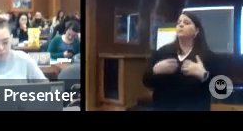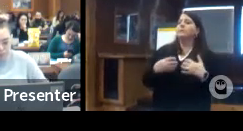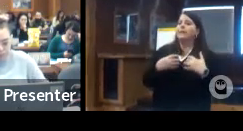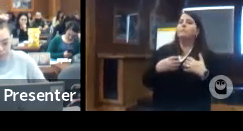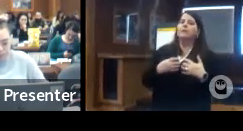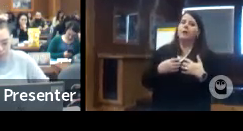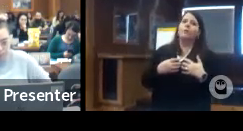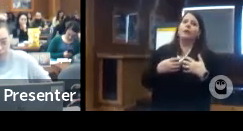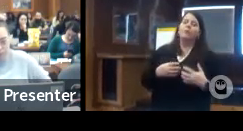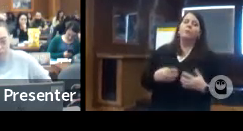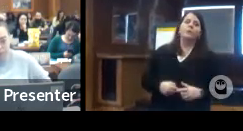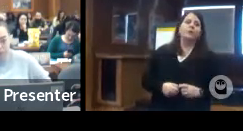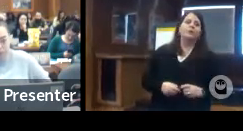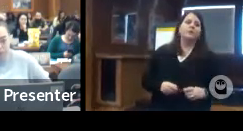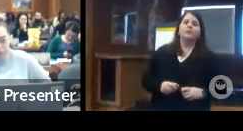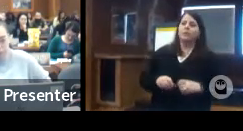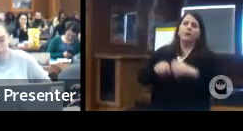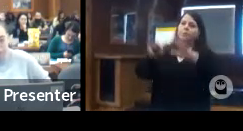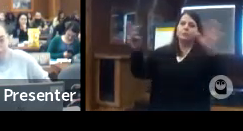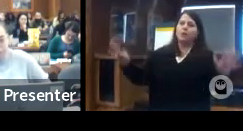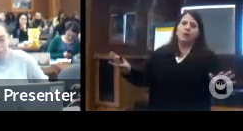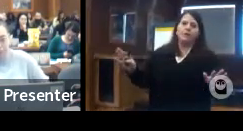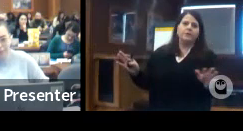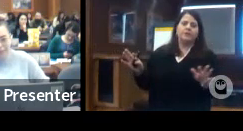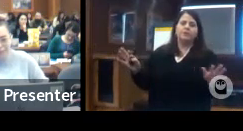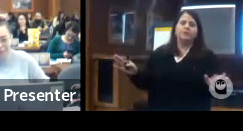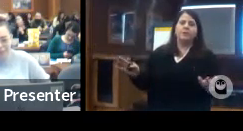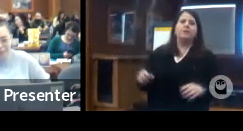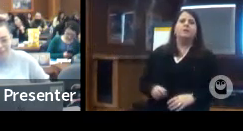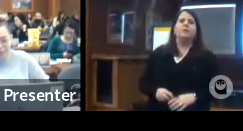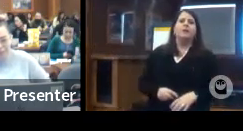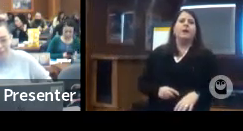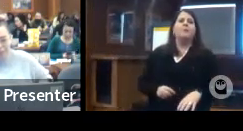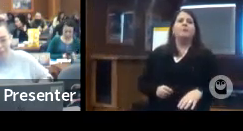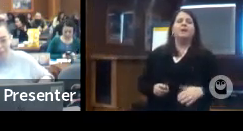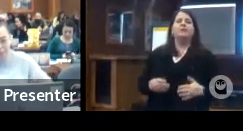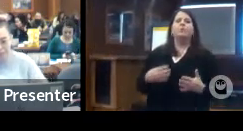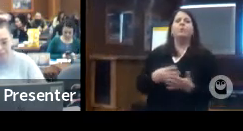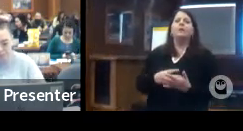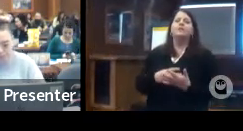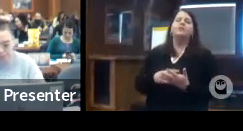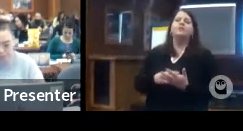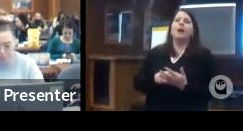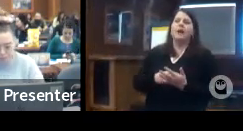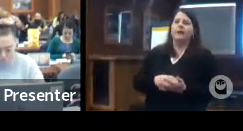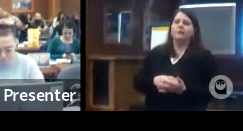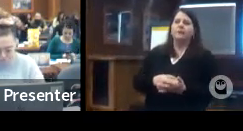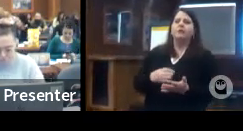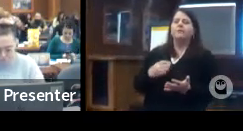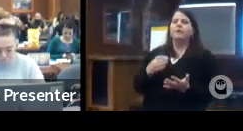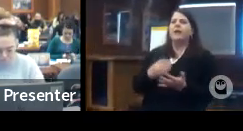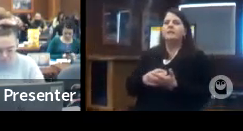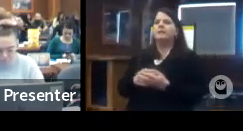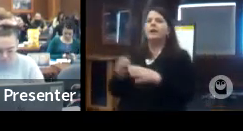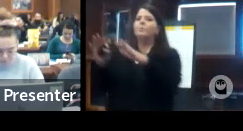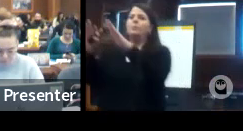So let me know and I will put you on this list. I'm not going to put you all on there just because you were here. But if you're willing to try, you